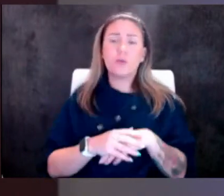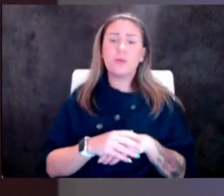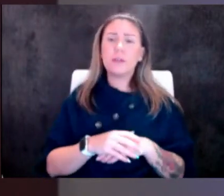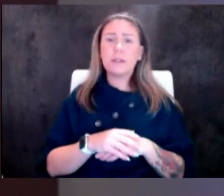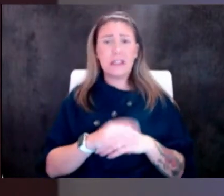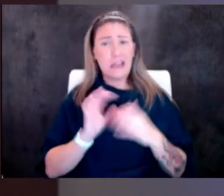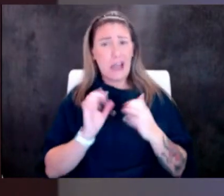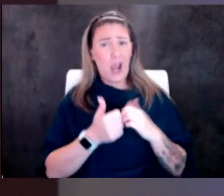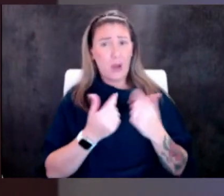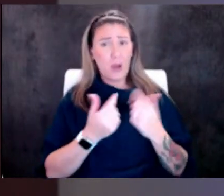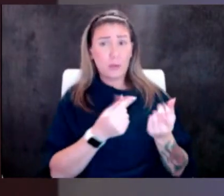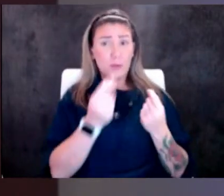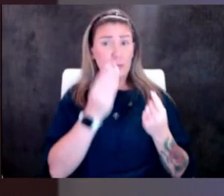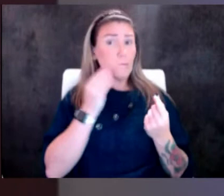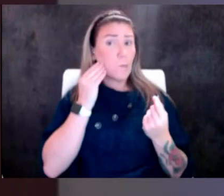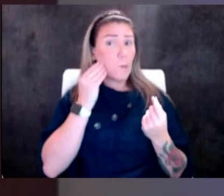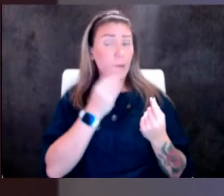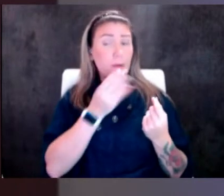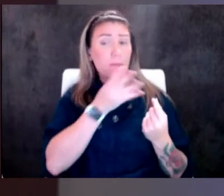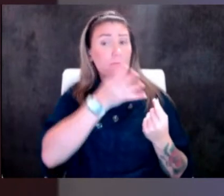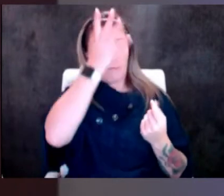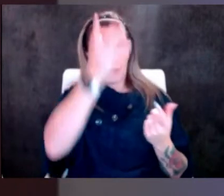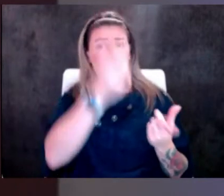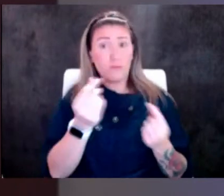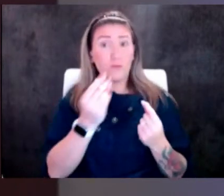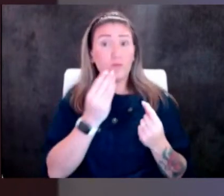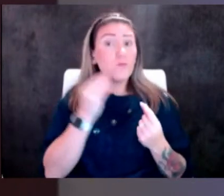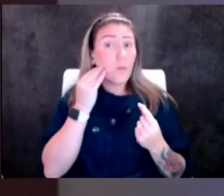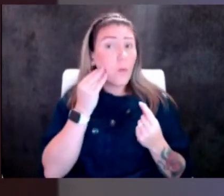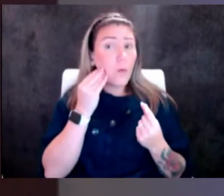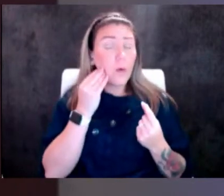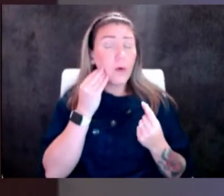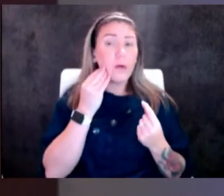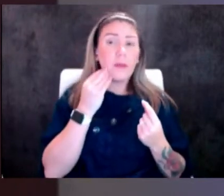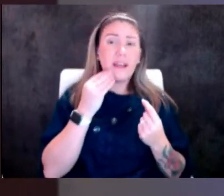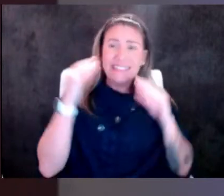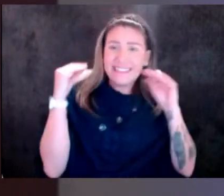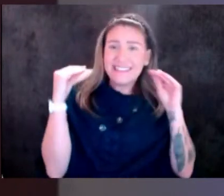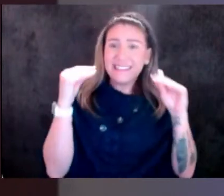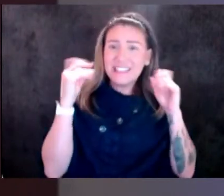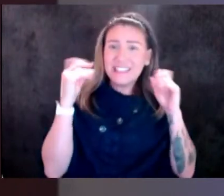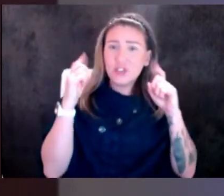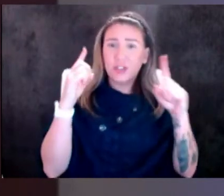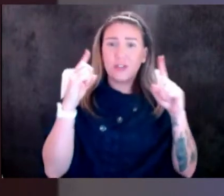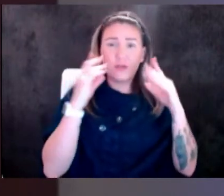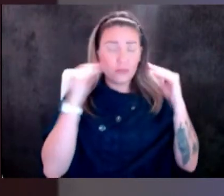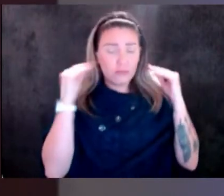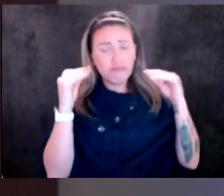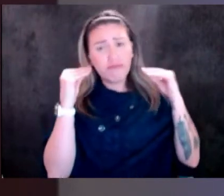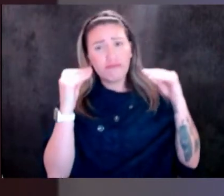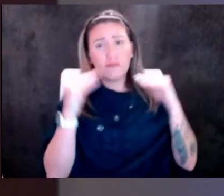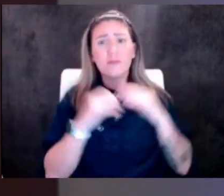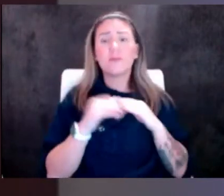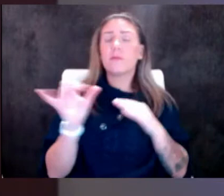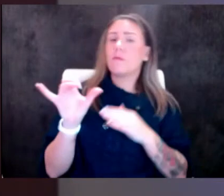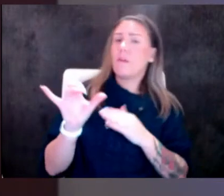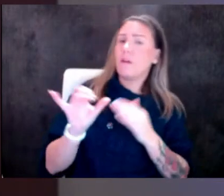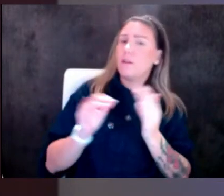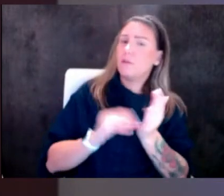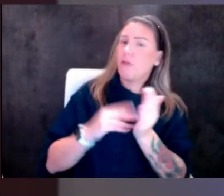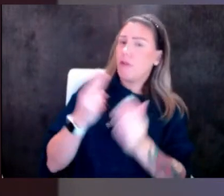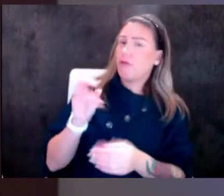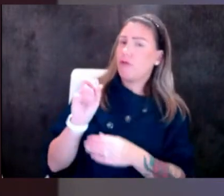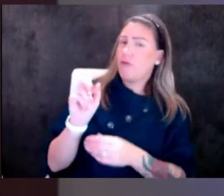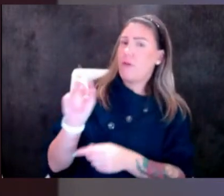home and how are the parents doing at home, being teachers. And again, we learned, as Dr. Hawkins said, we learned a lot about